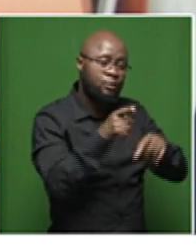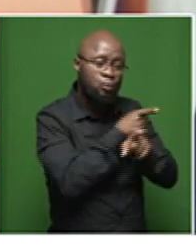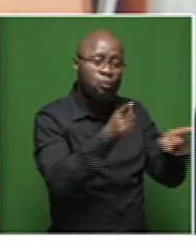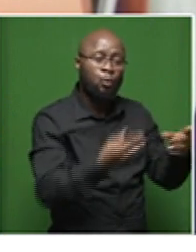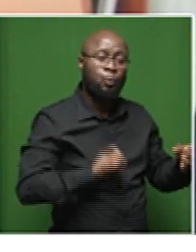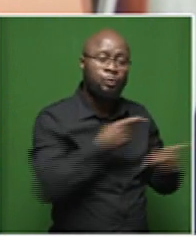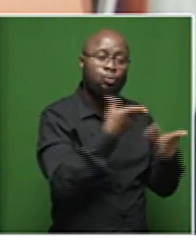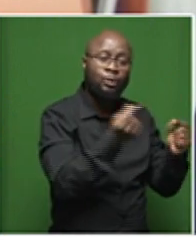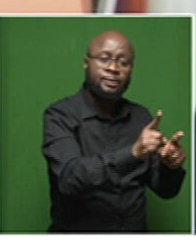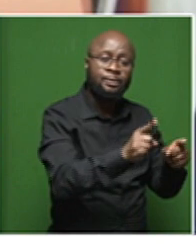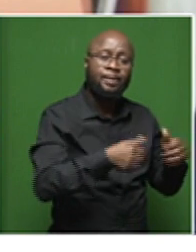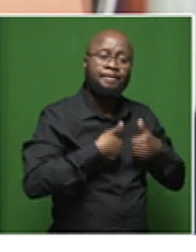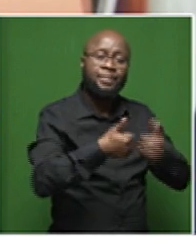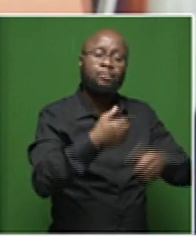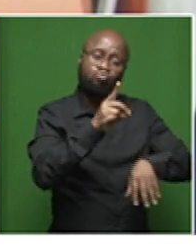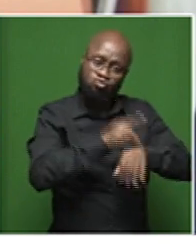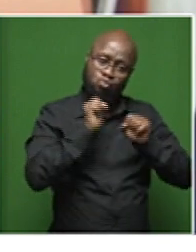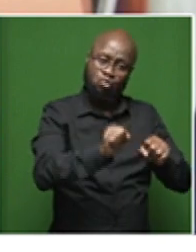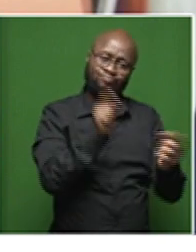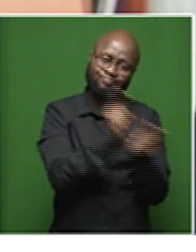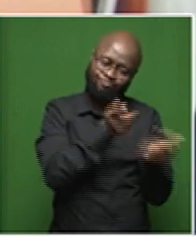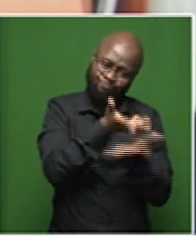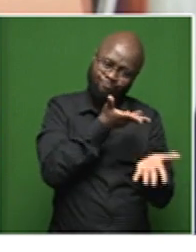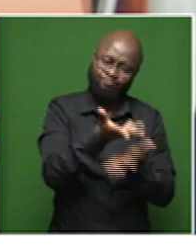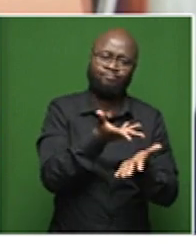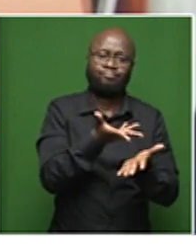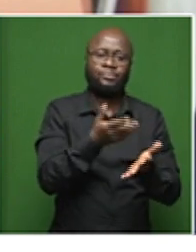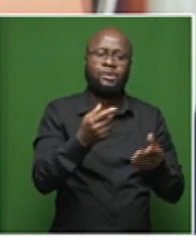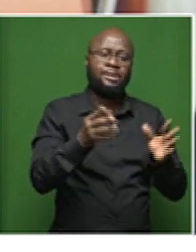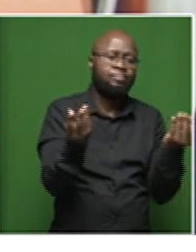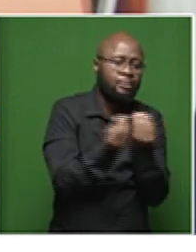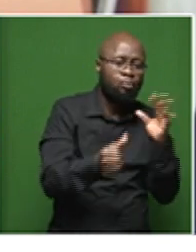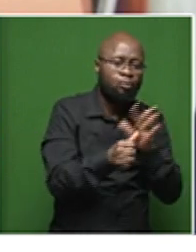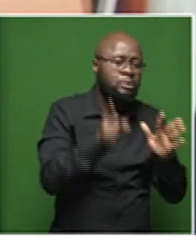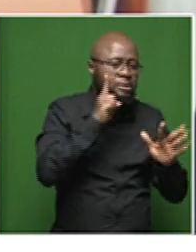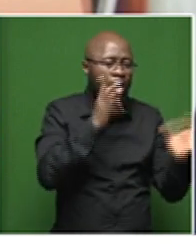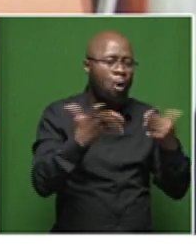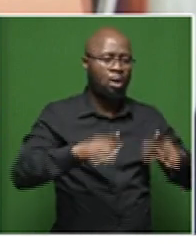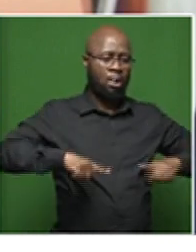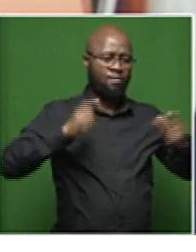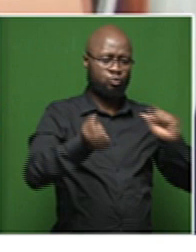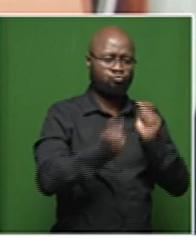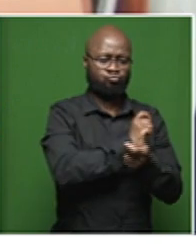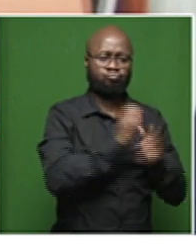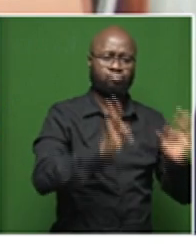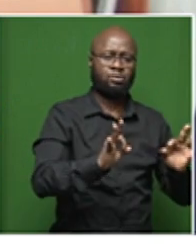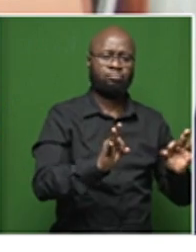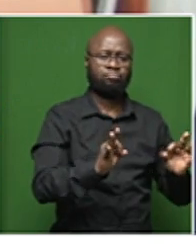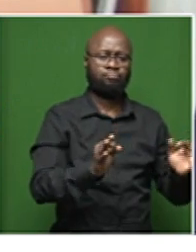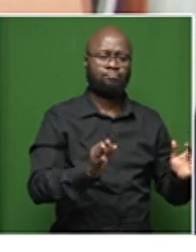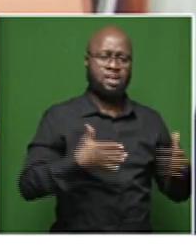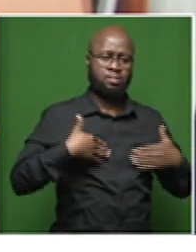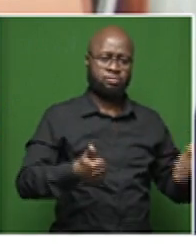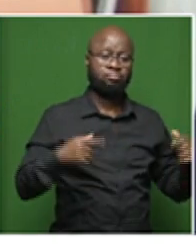her to go and consult. And then what is important will be to look for early complications, like